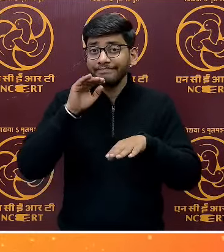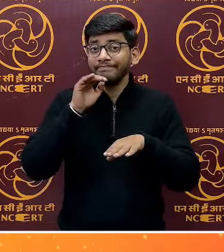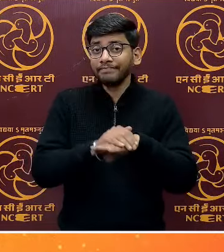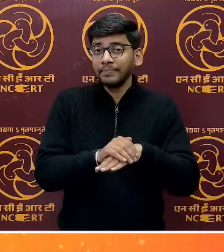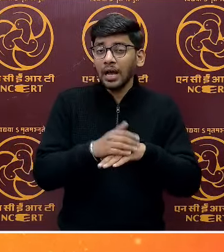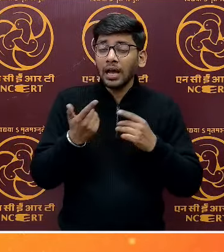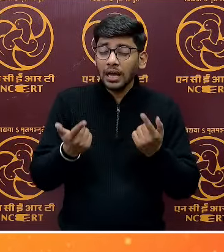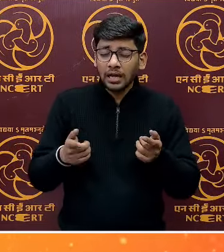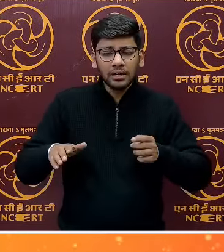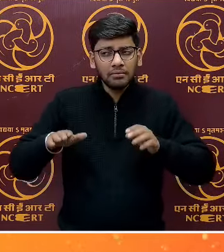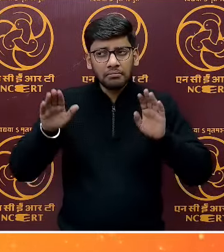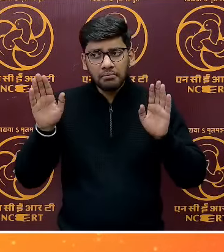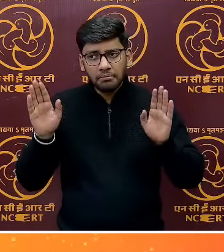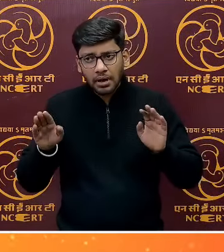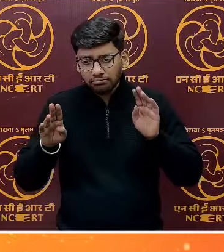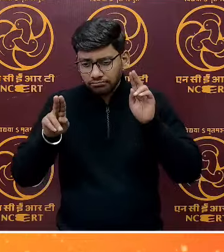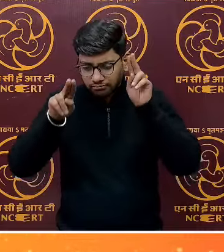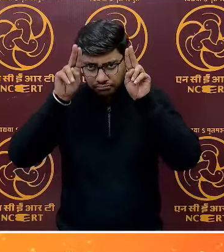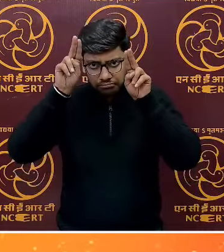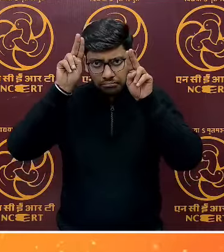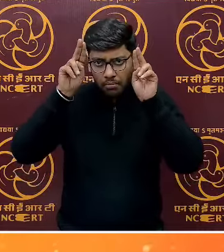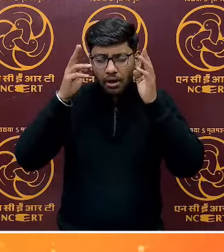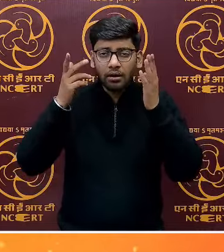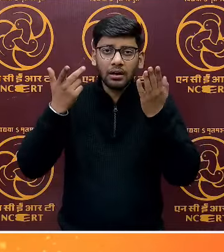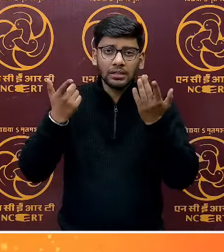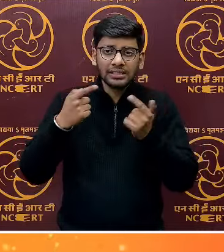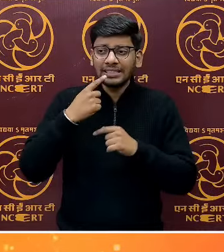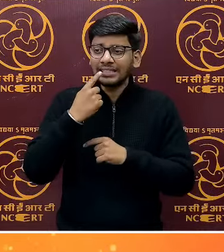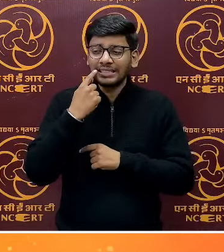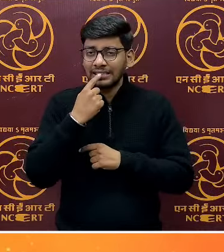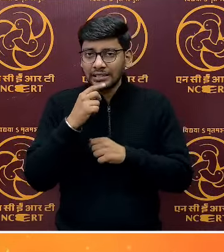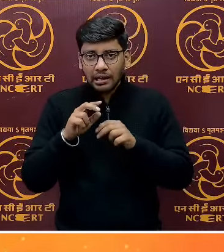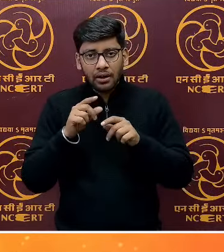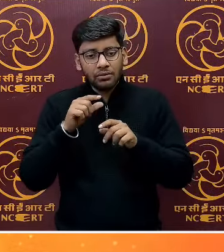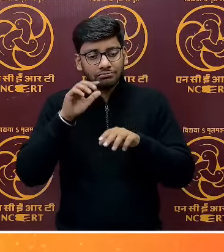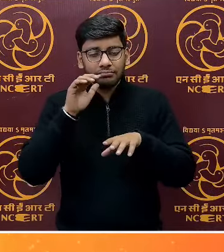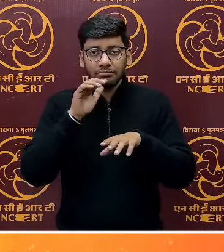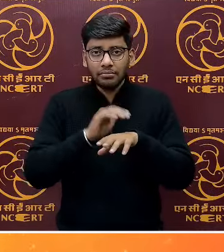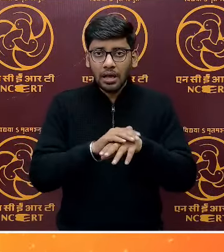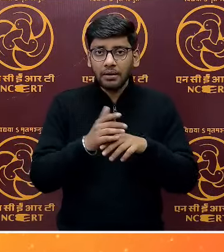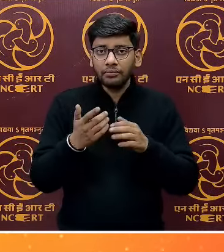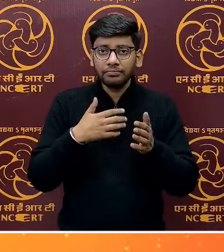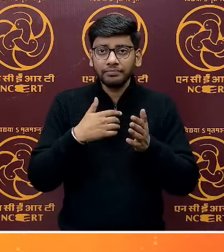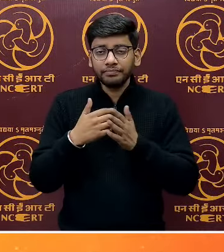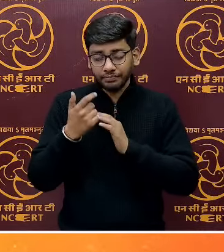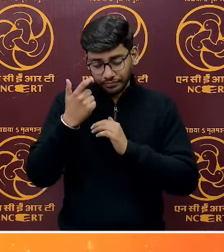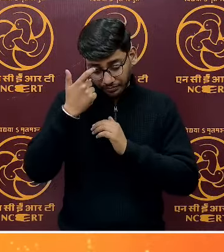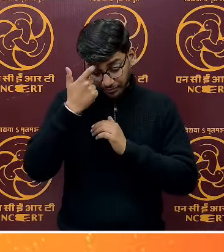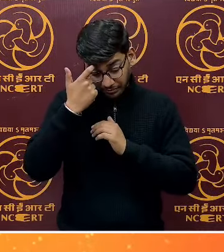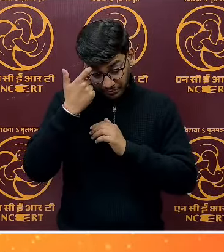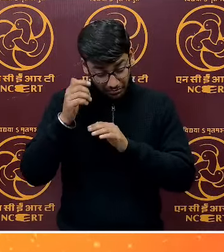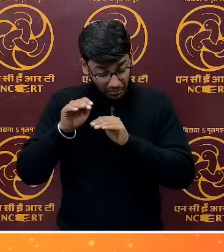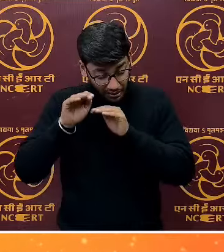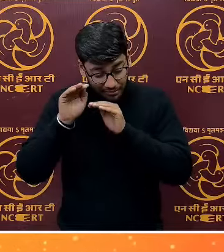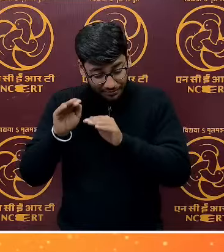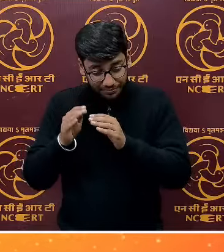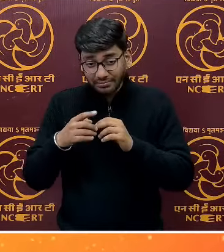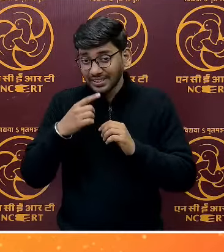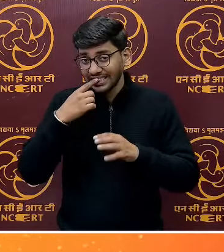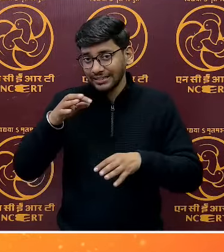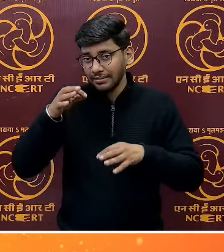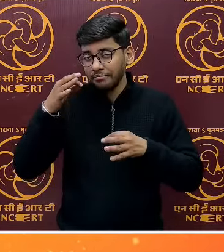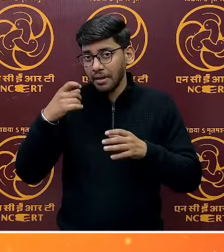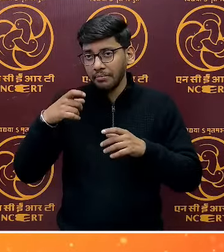birds, they would hunt rabbit and so on. So, they were trained to increase the altitude based on the... So, paper kites are